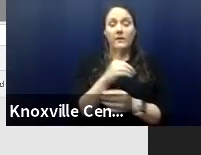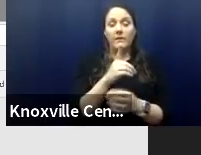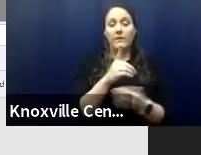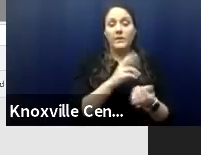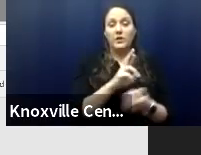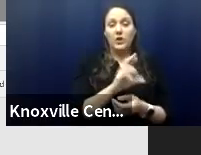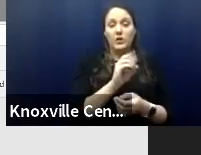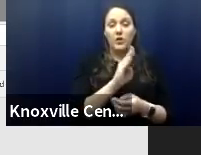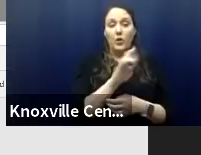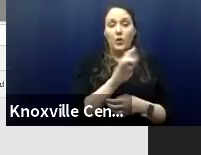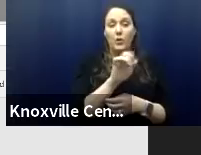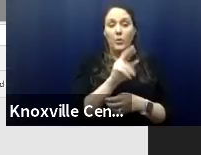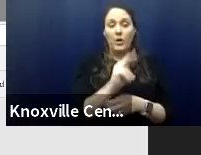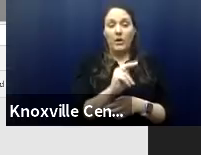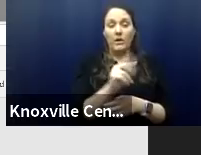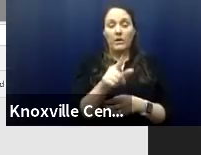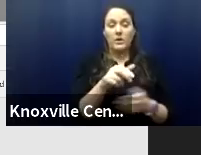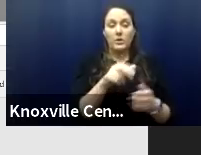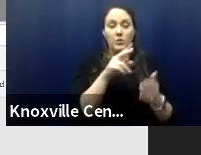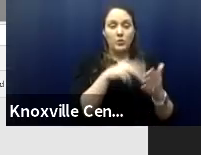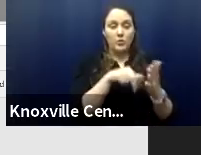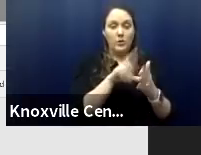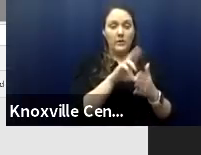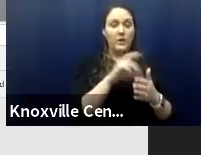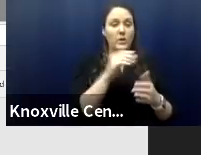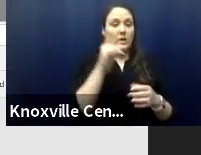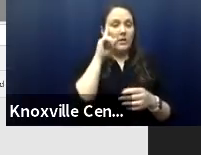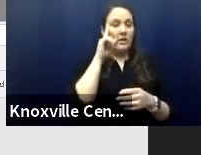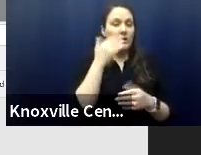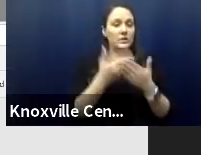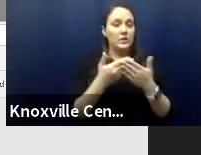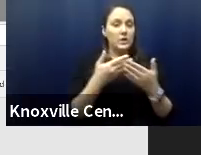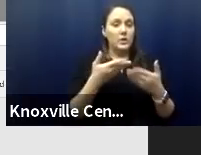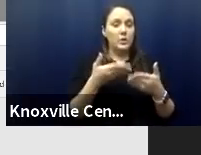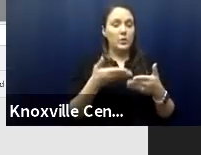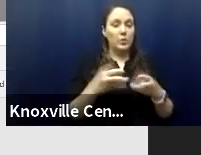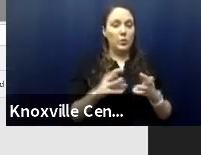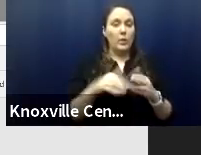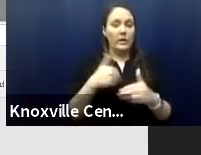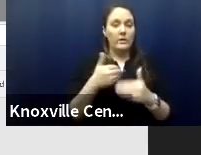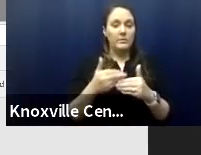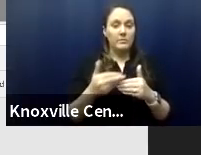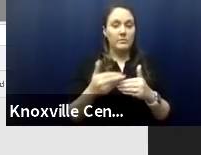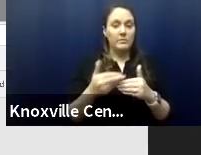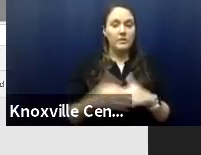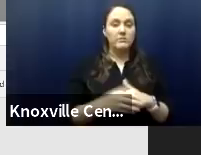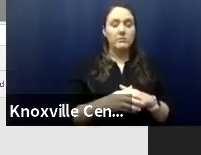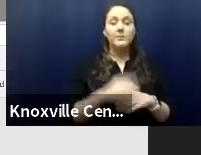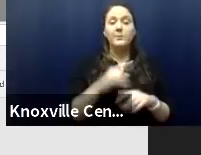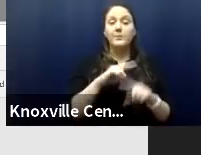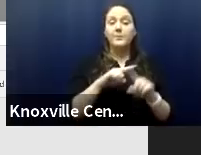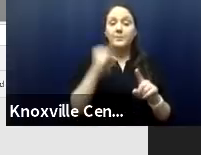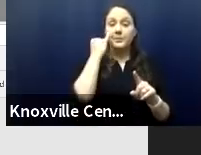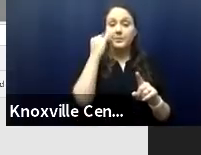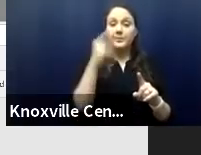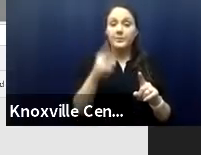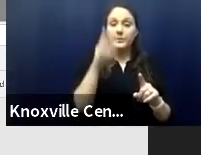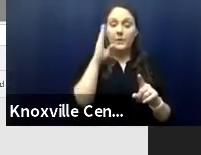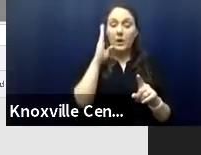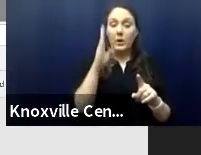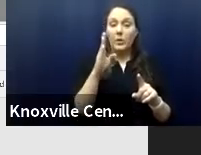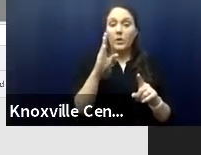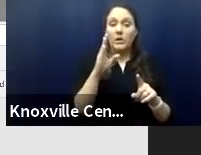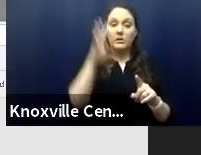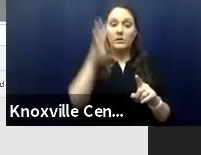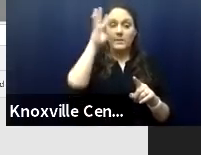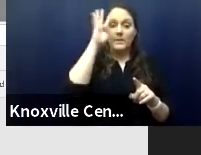that, I think that's a reasonable way to proceed. Yeah, I think that's prerogative. But if you would craft